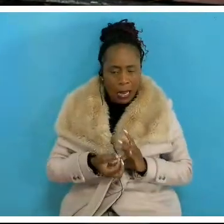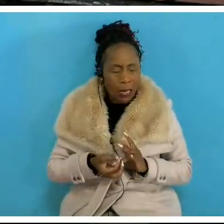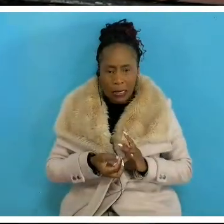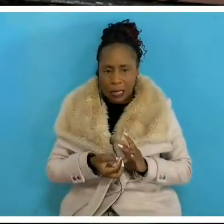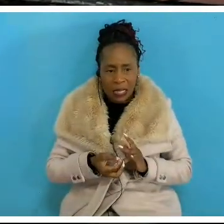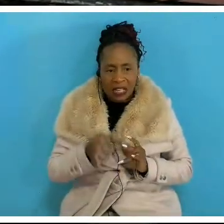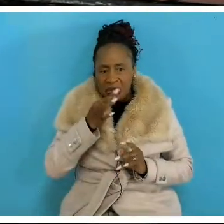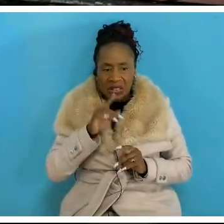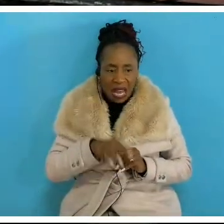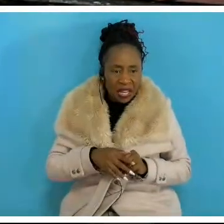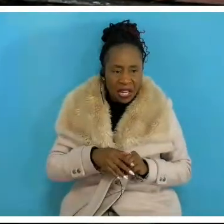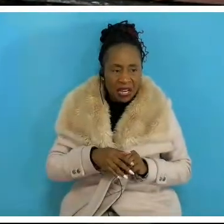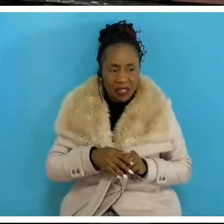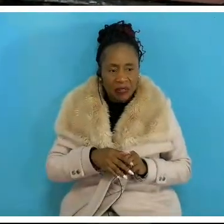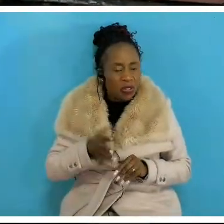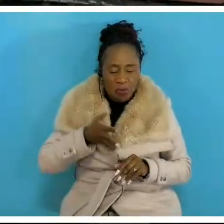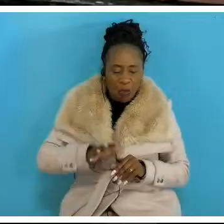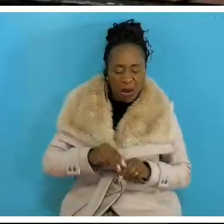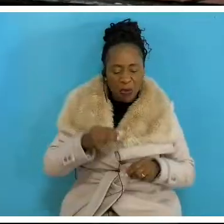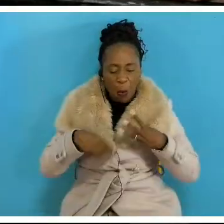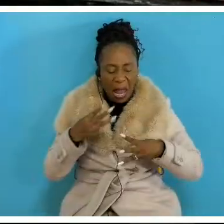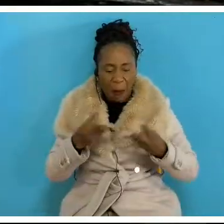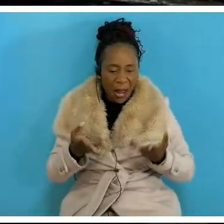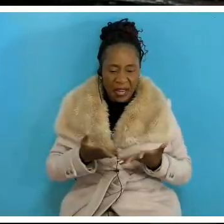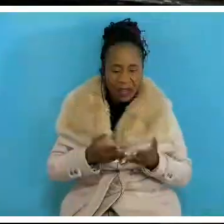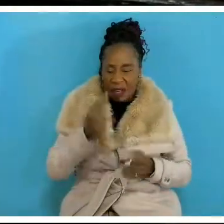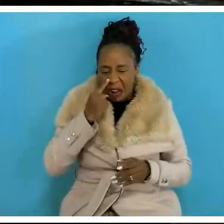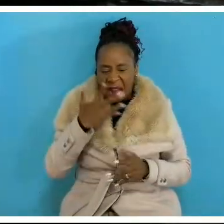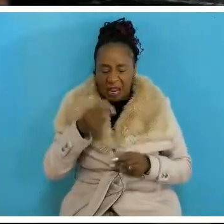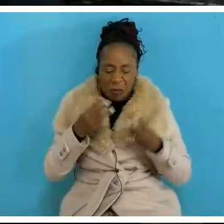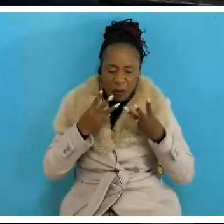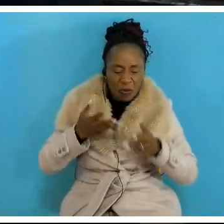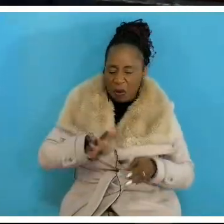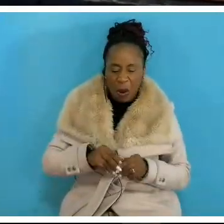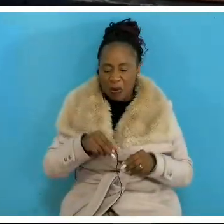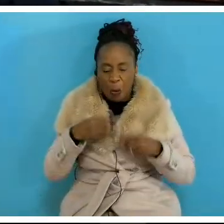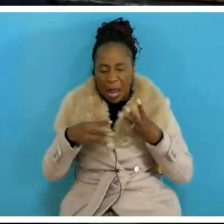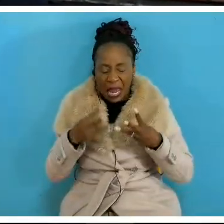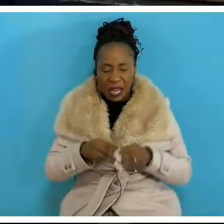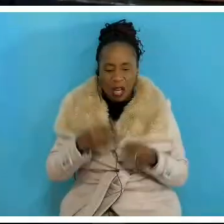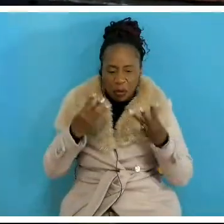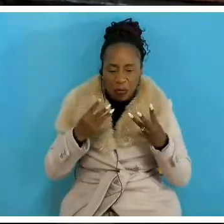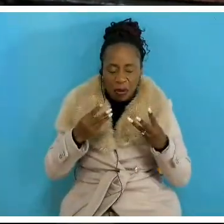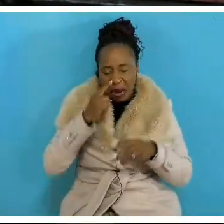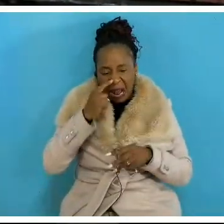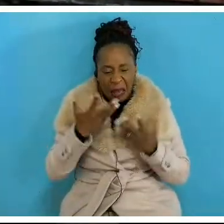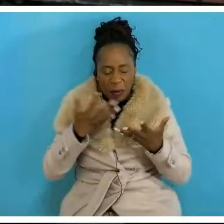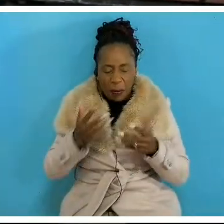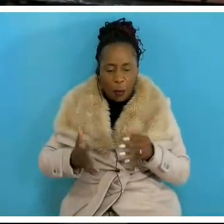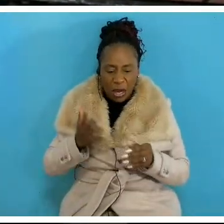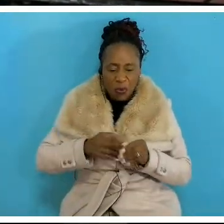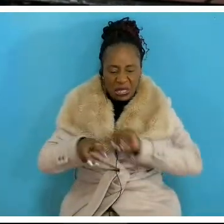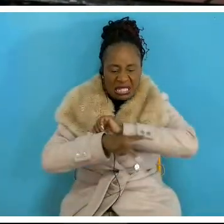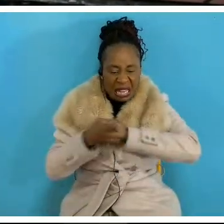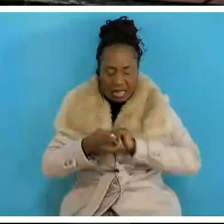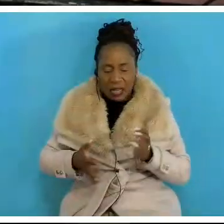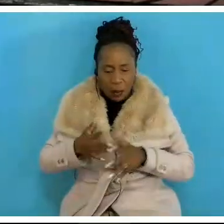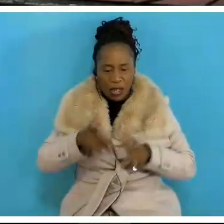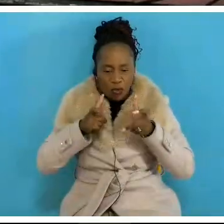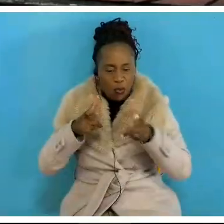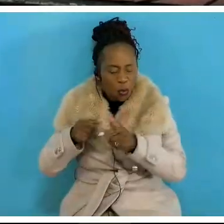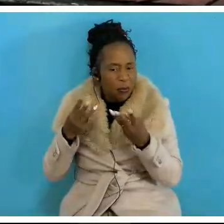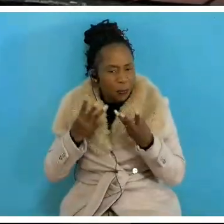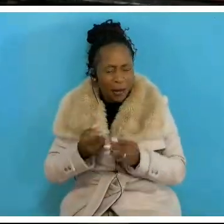like, yeah, you don't want to work. Colored people don't want to work. Colored people want to steal. They want to shoot people. But we've